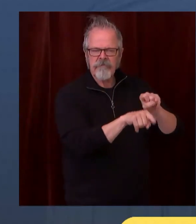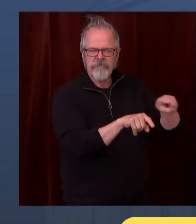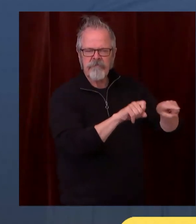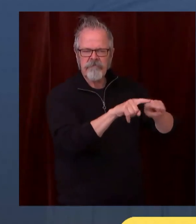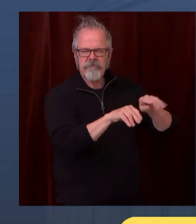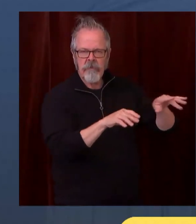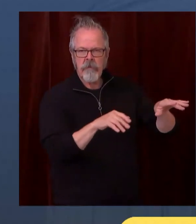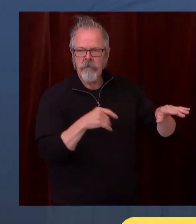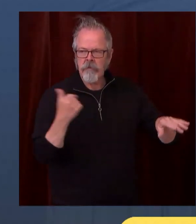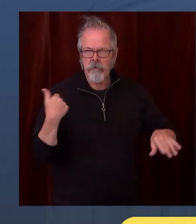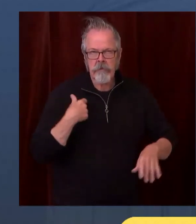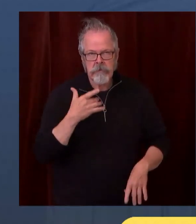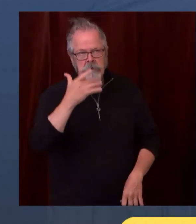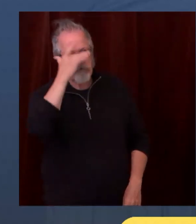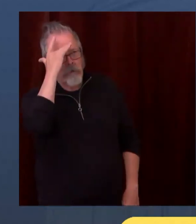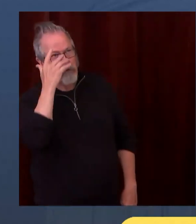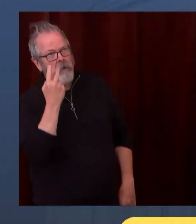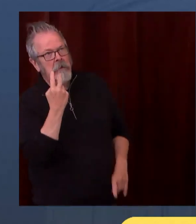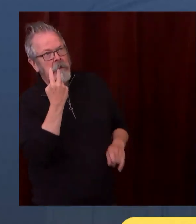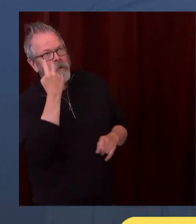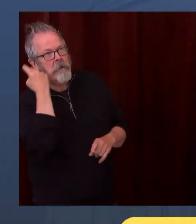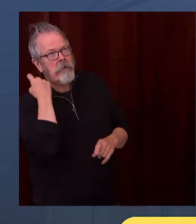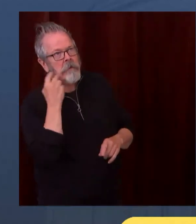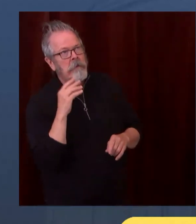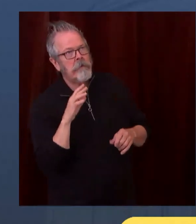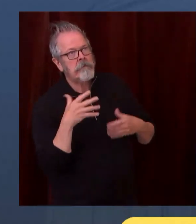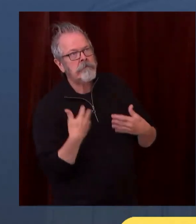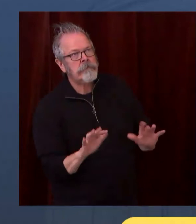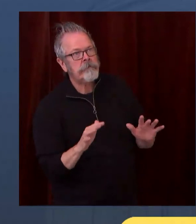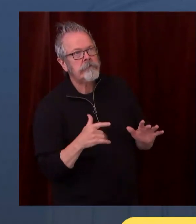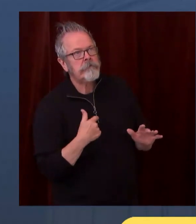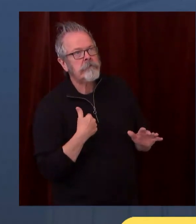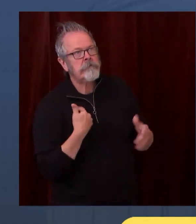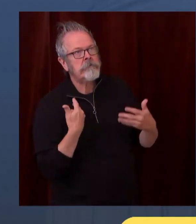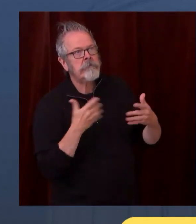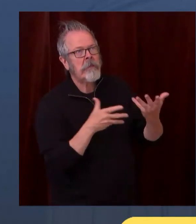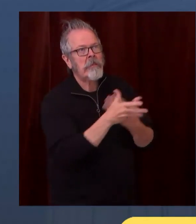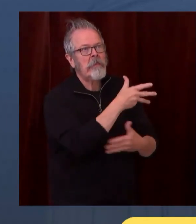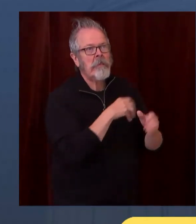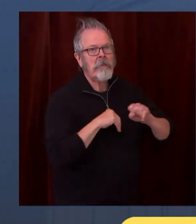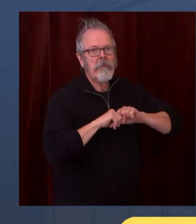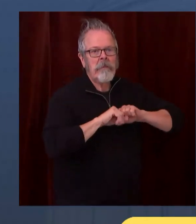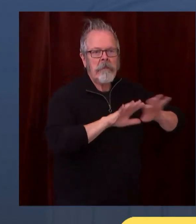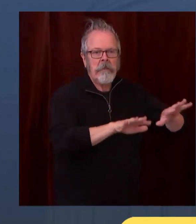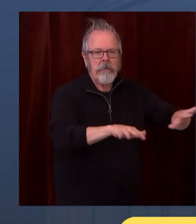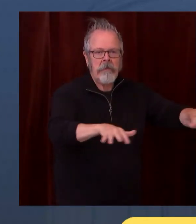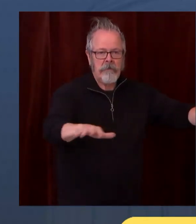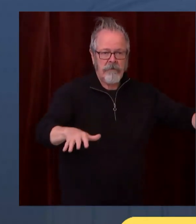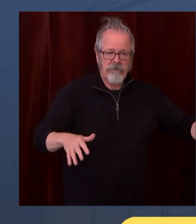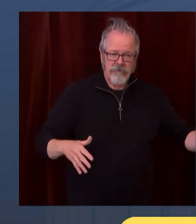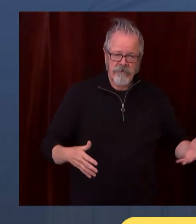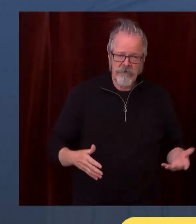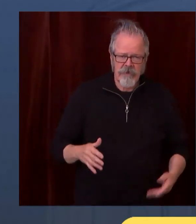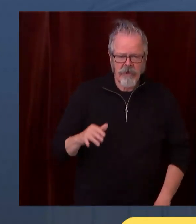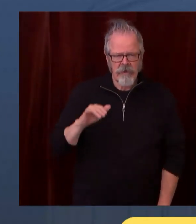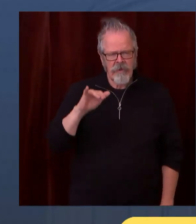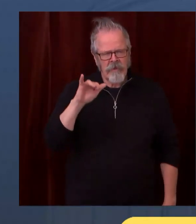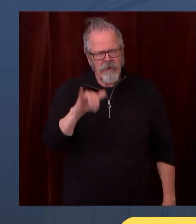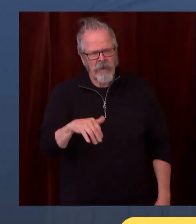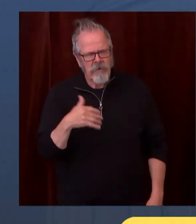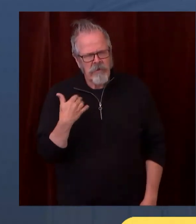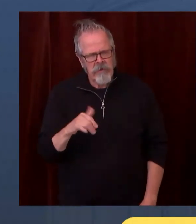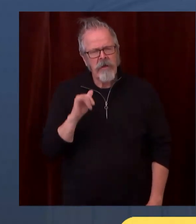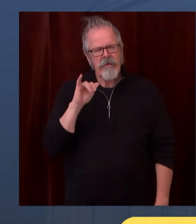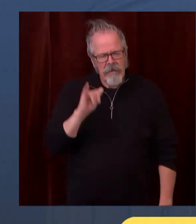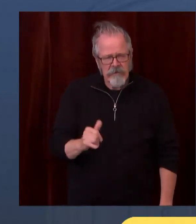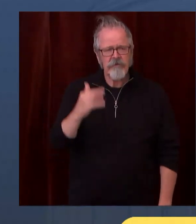people to this virus. That's why we're asking people not to get in these kind of social events, not to